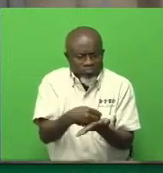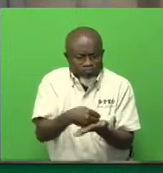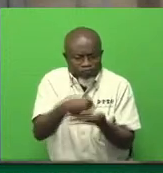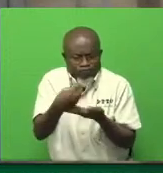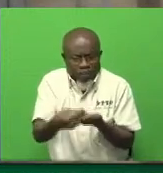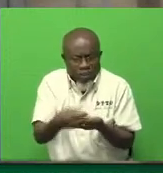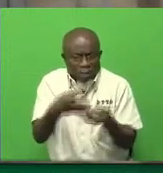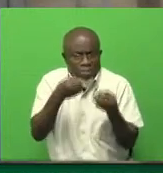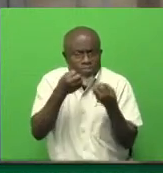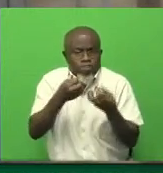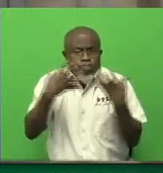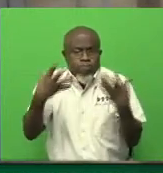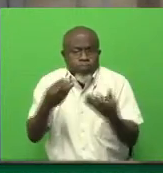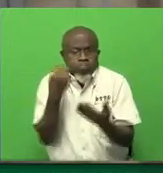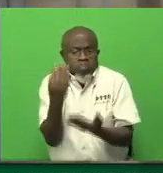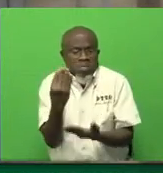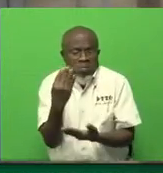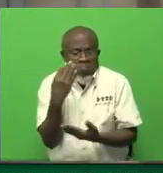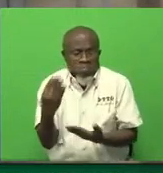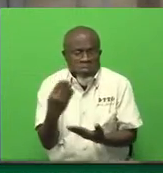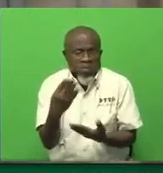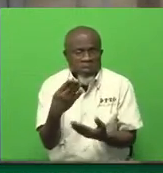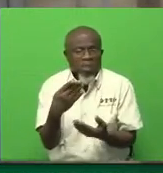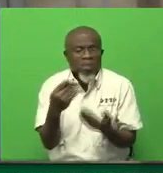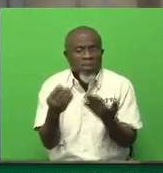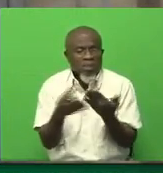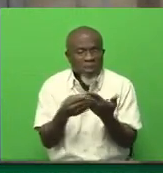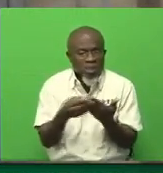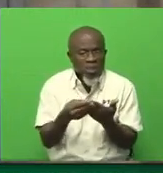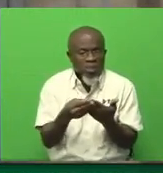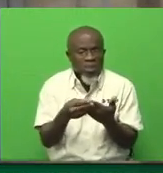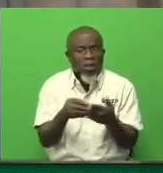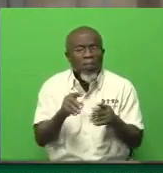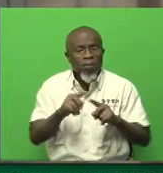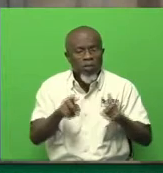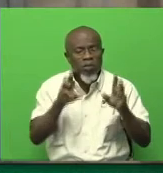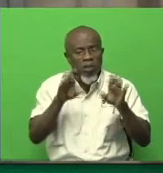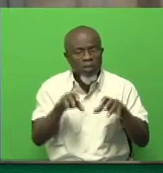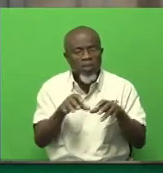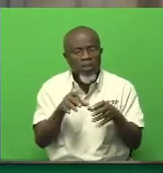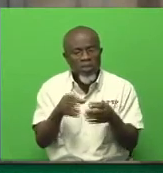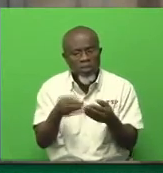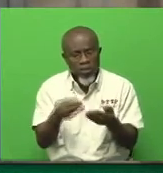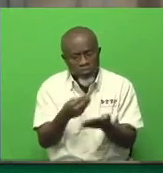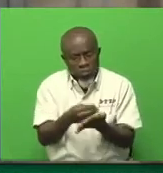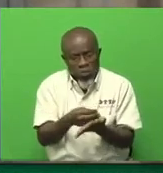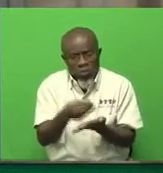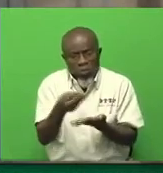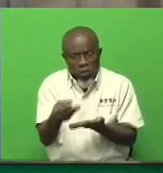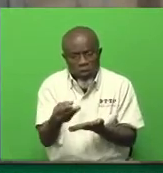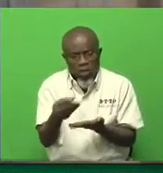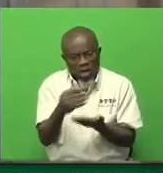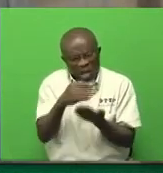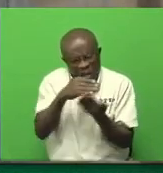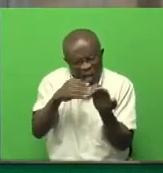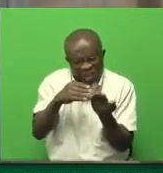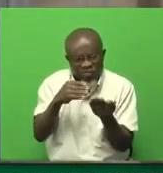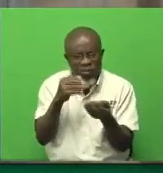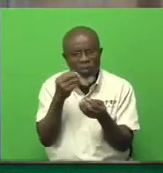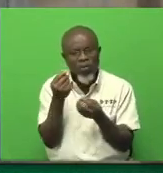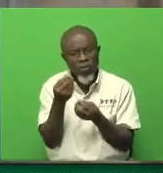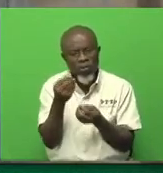infrastructure to save lives when you can just spend a fraction of the money to actually do so right